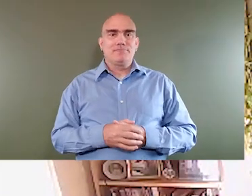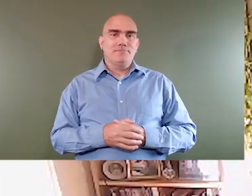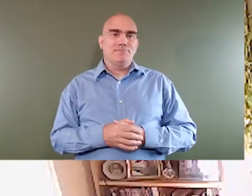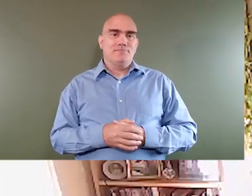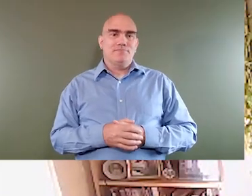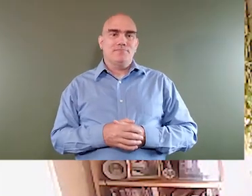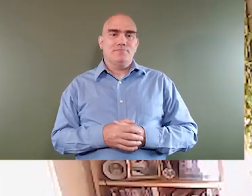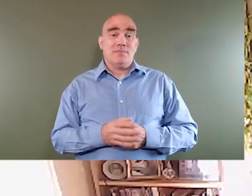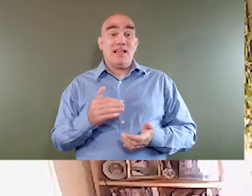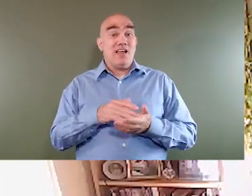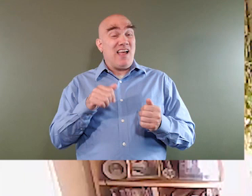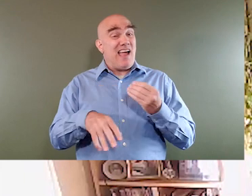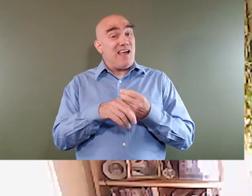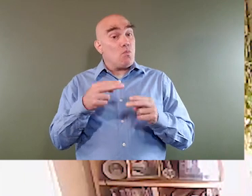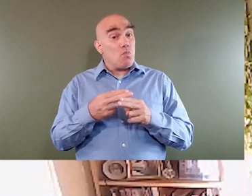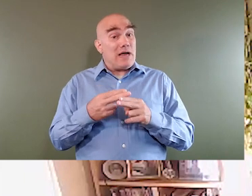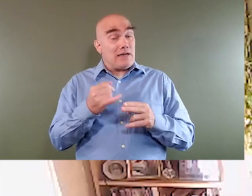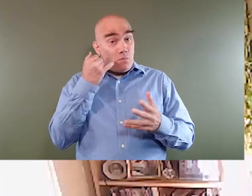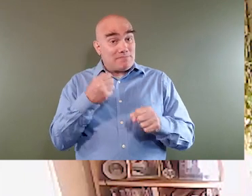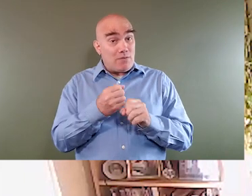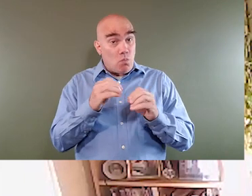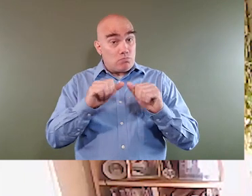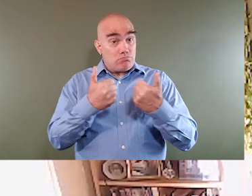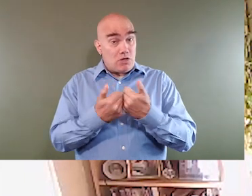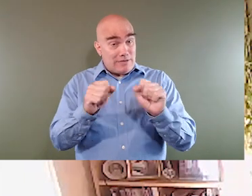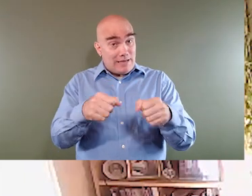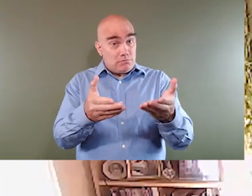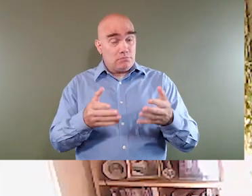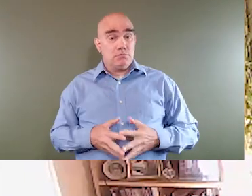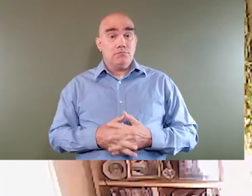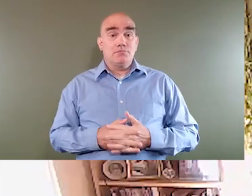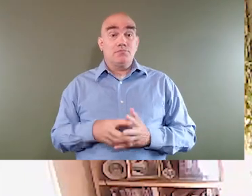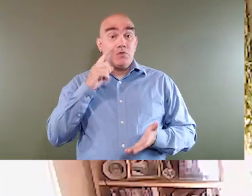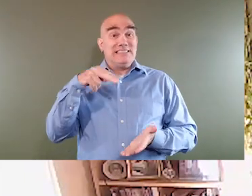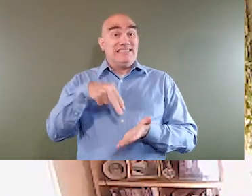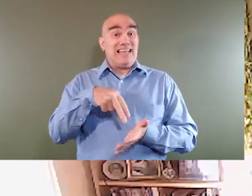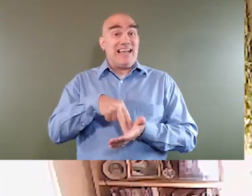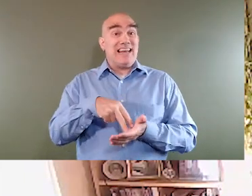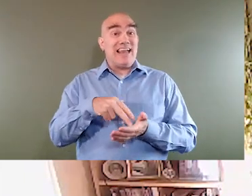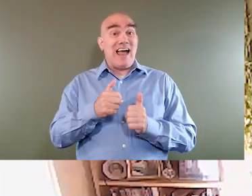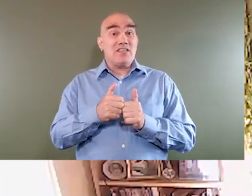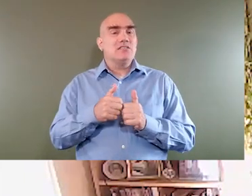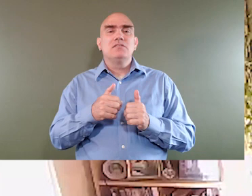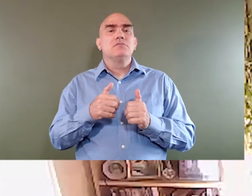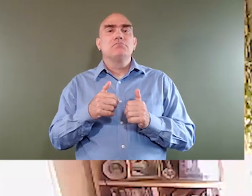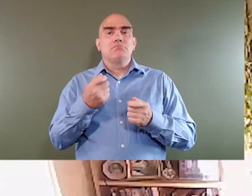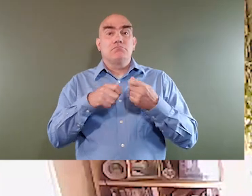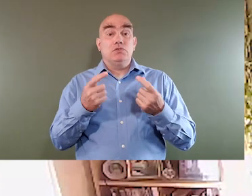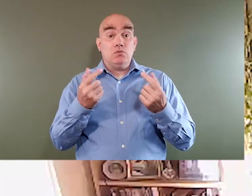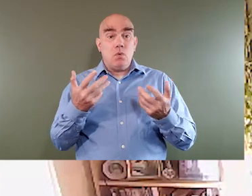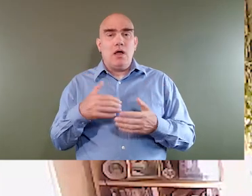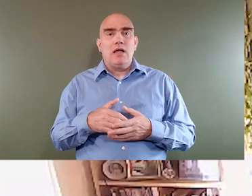And again, you can add weights there if you want to make it harder. For standing athletes, you're going to be doing